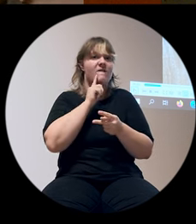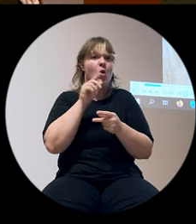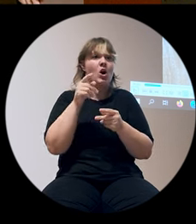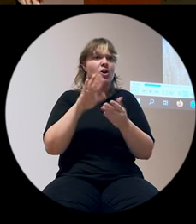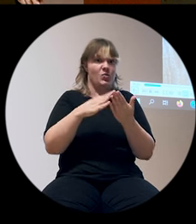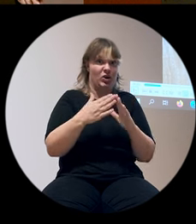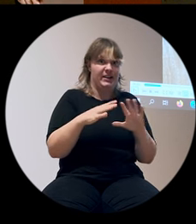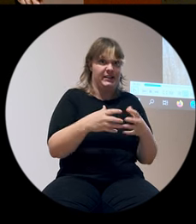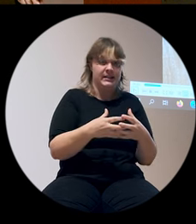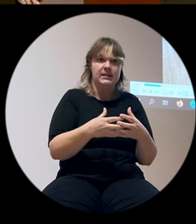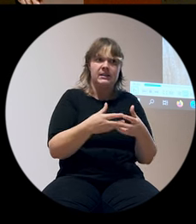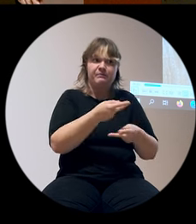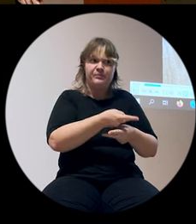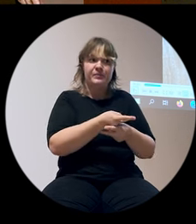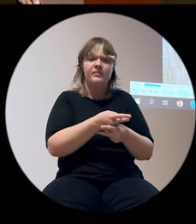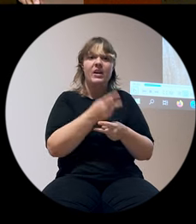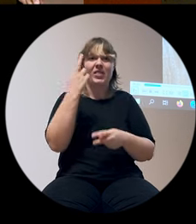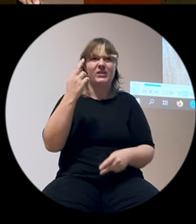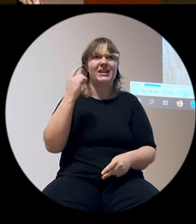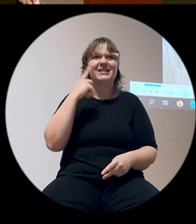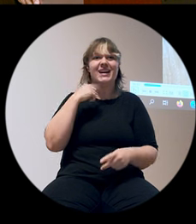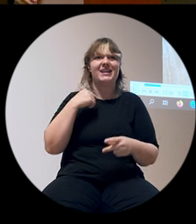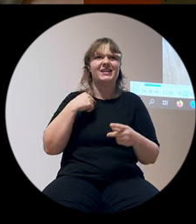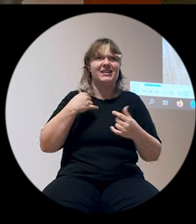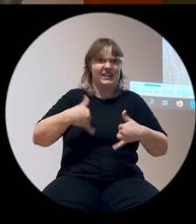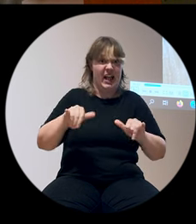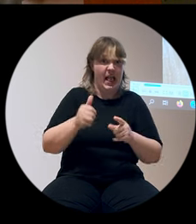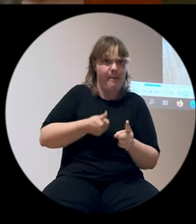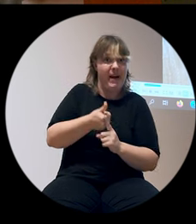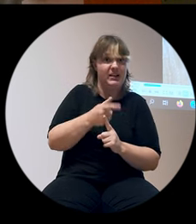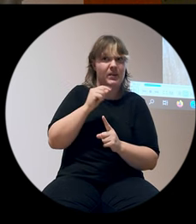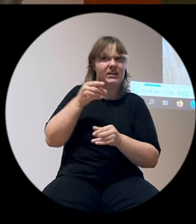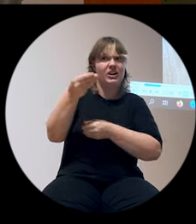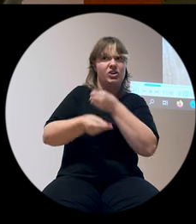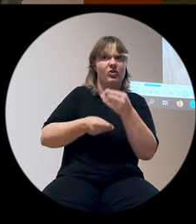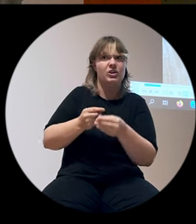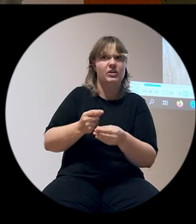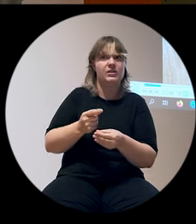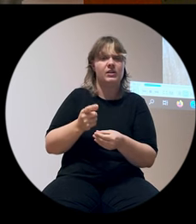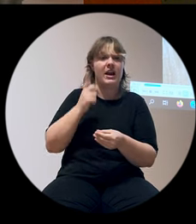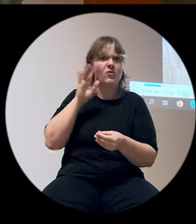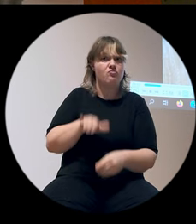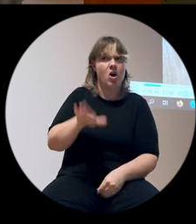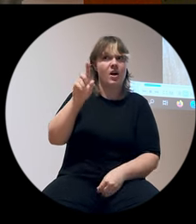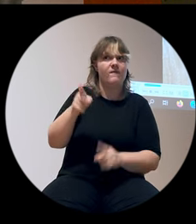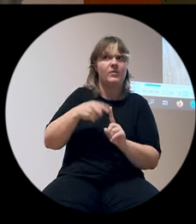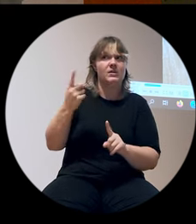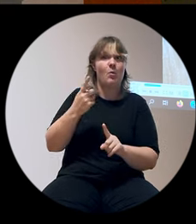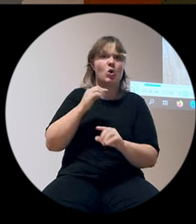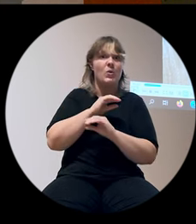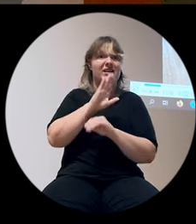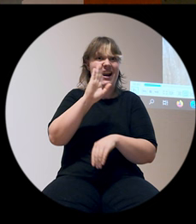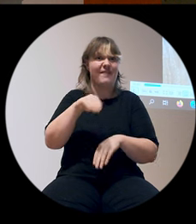communities. The reason I say that this is still impacting us is because generations ago, if you're brought up from someone who has never provided